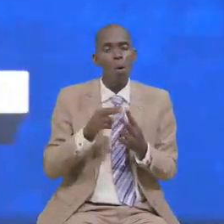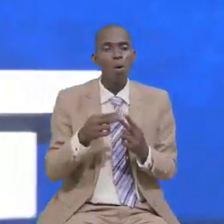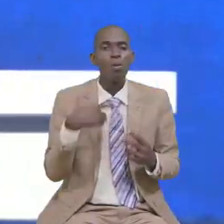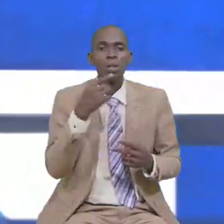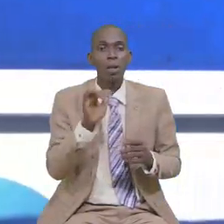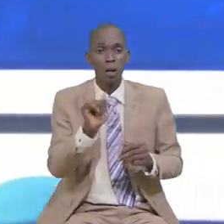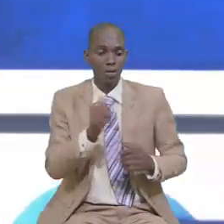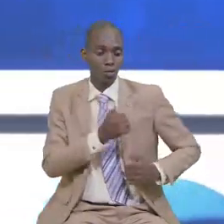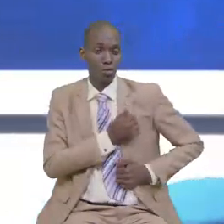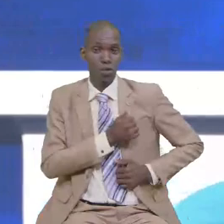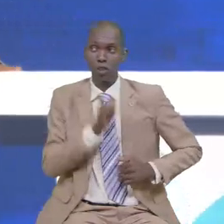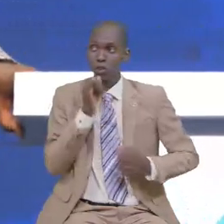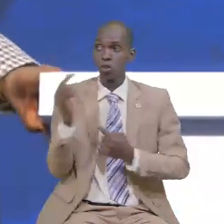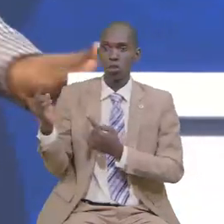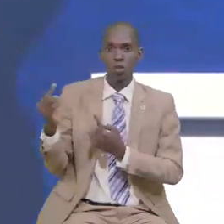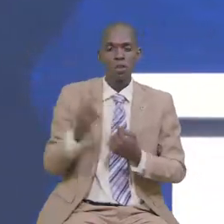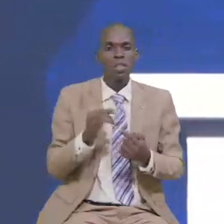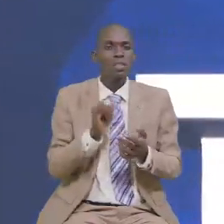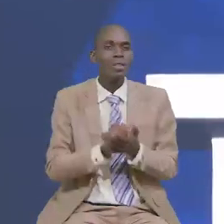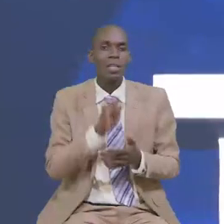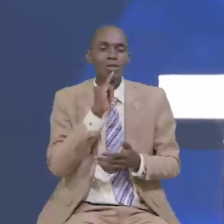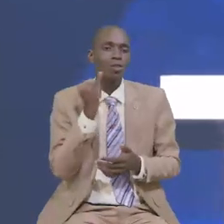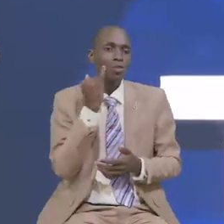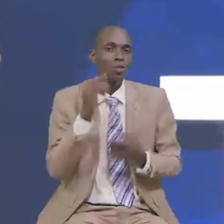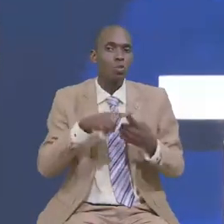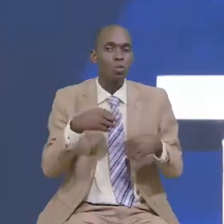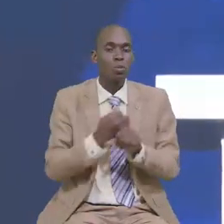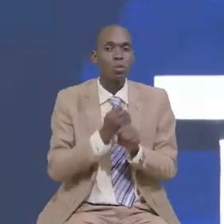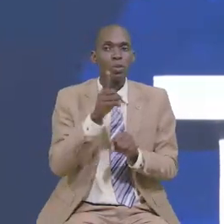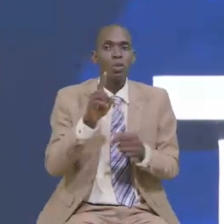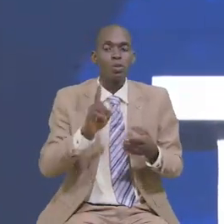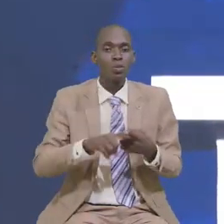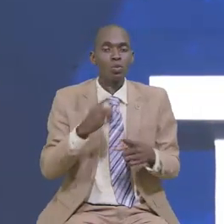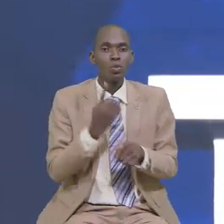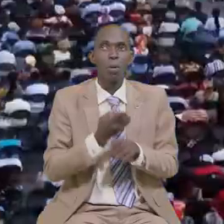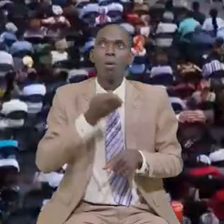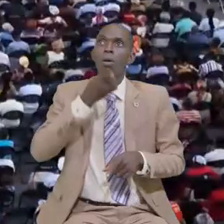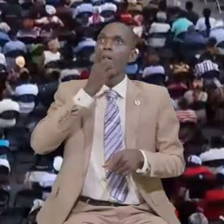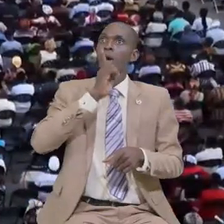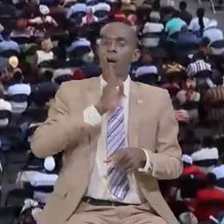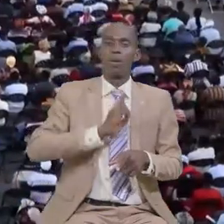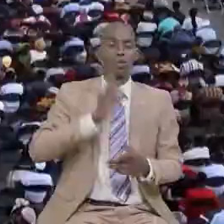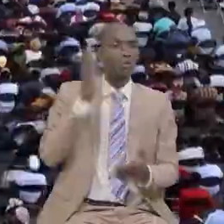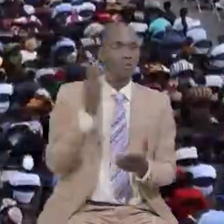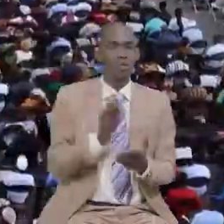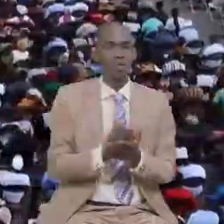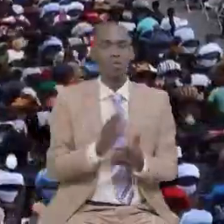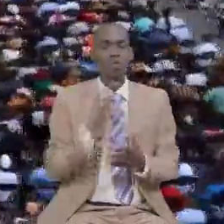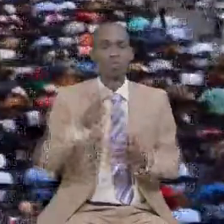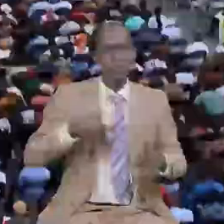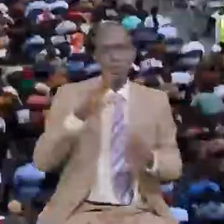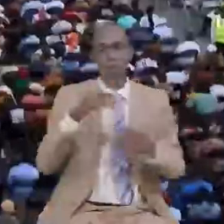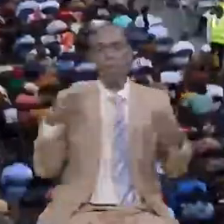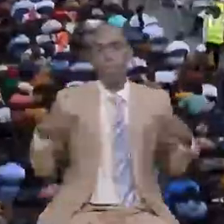coming, that's supposed to make you swallow all your pain. And now when they say